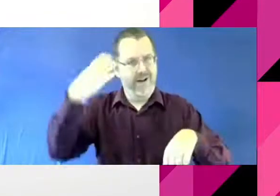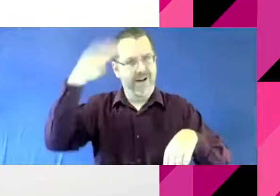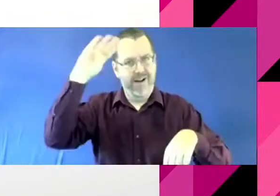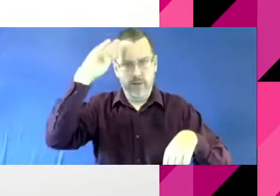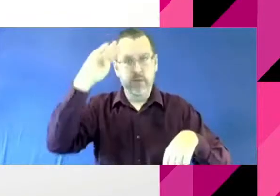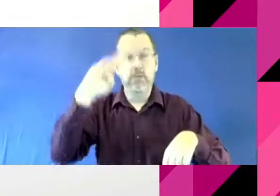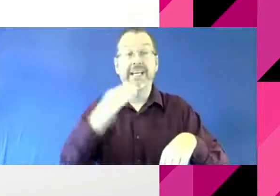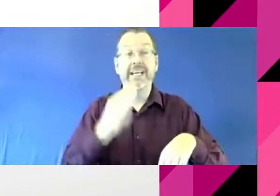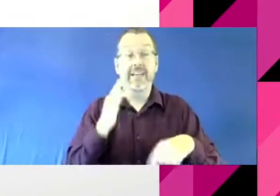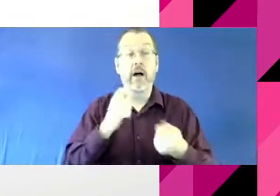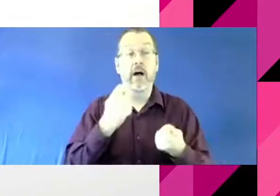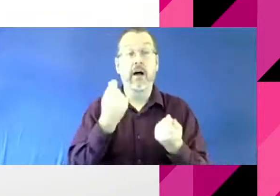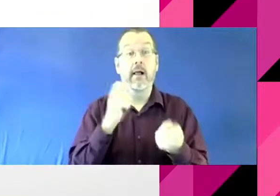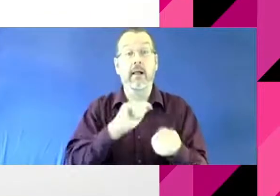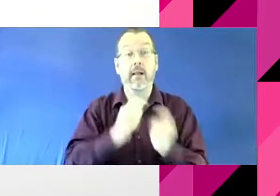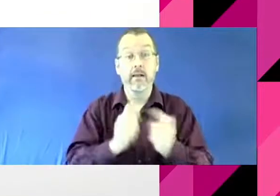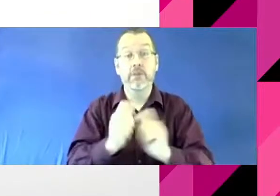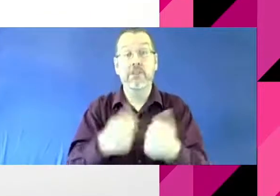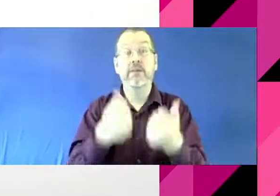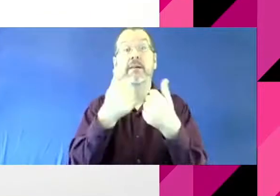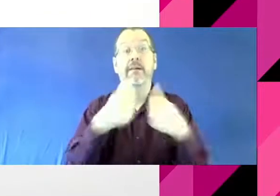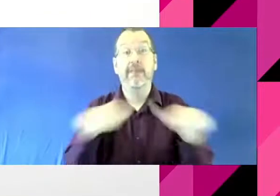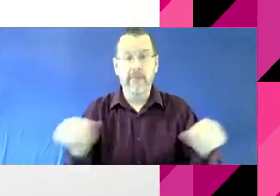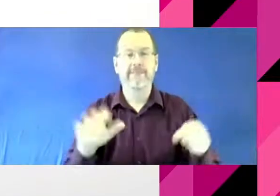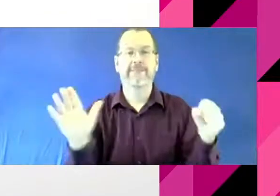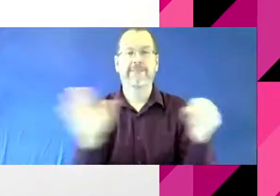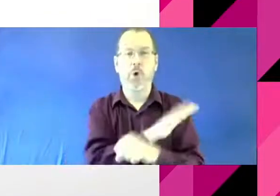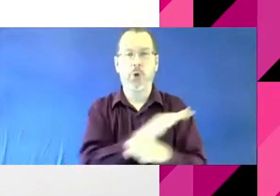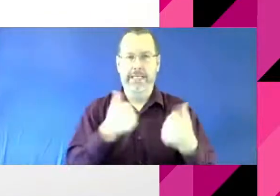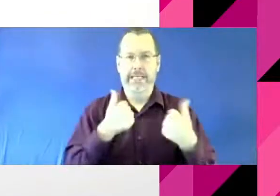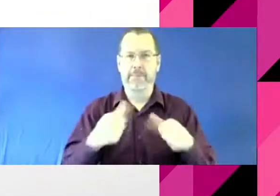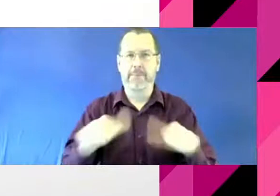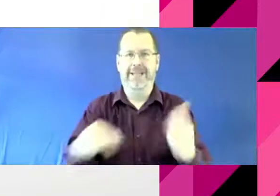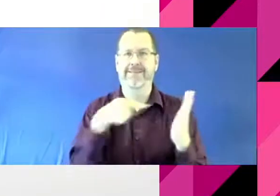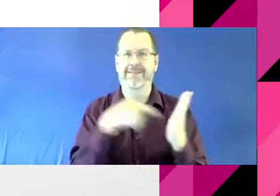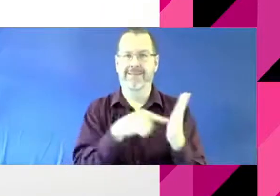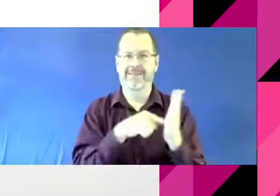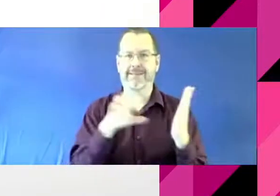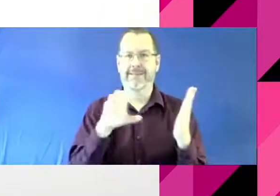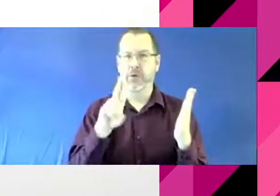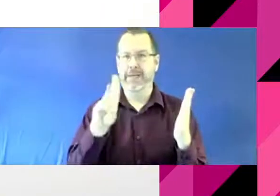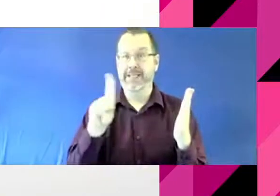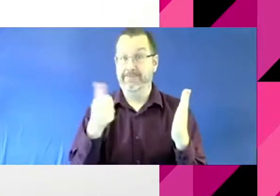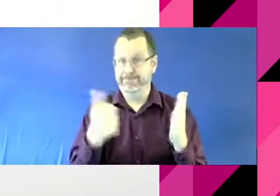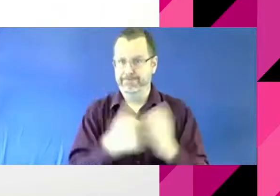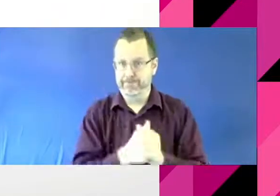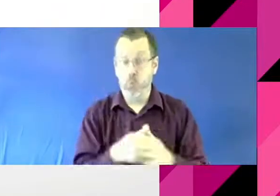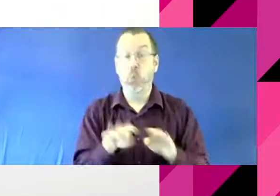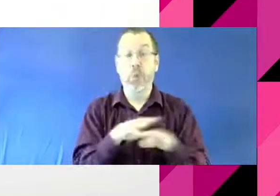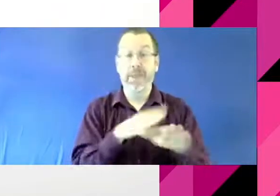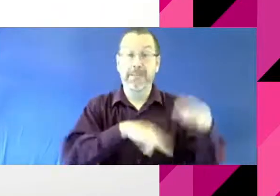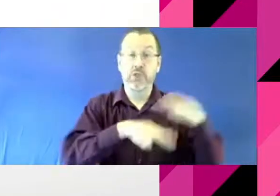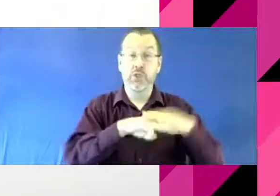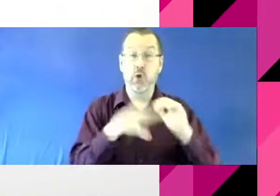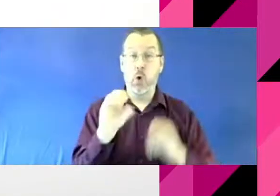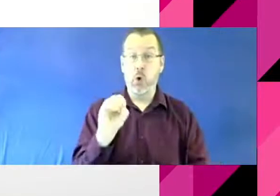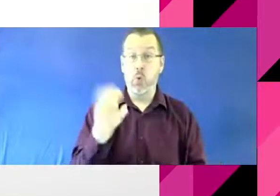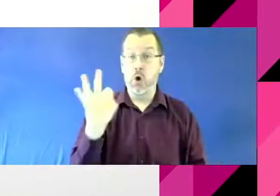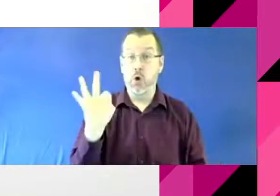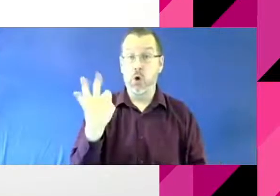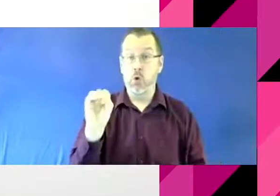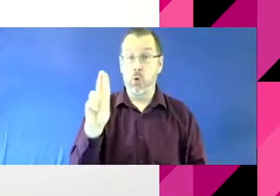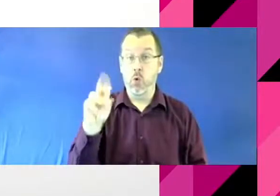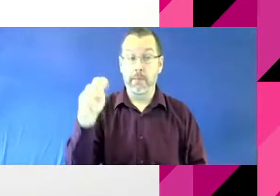to achieve full implementation of the UNCRPD. With Minister O'Gorman, I intend to bring forward